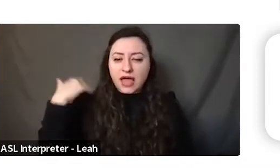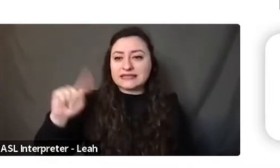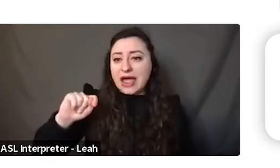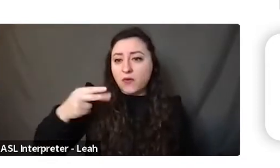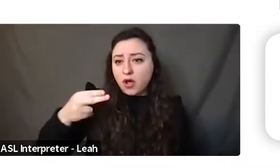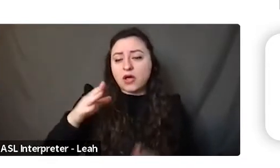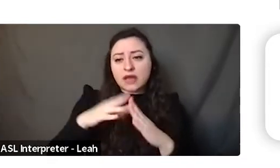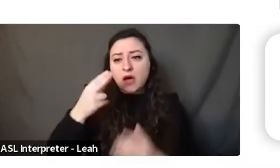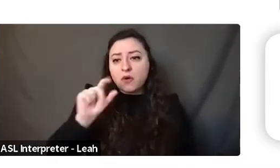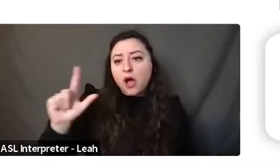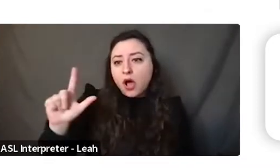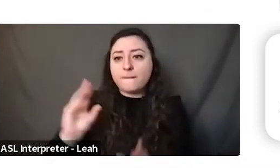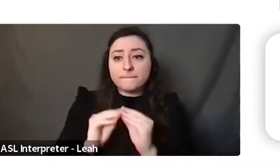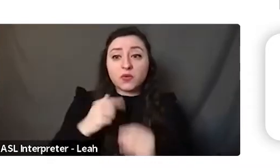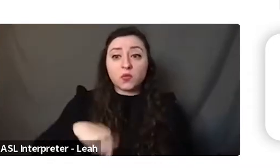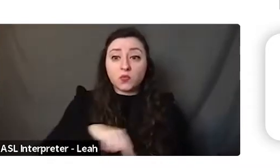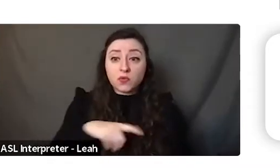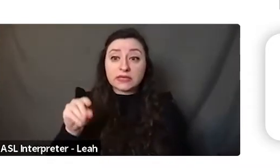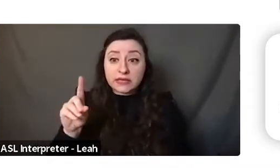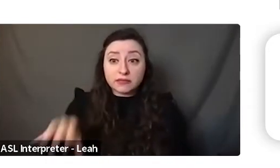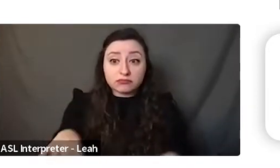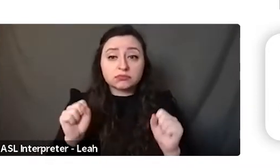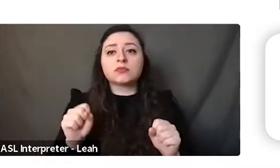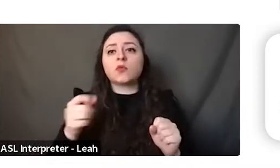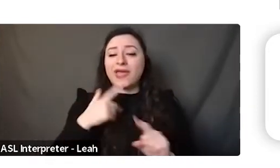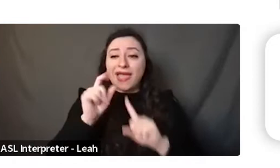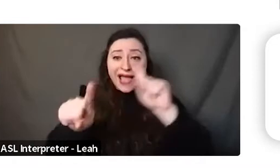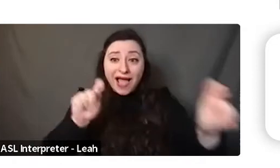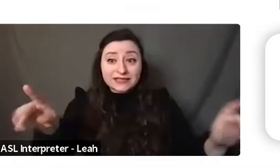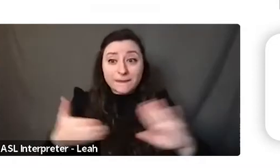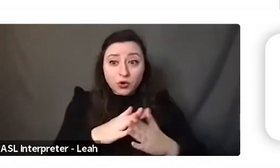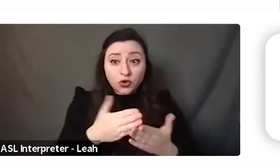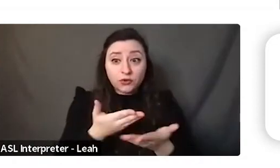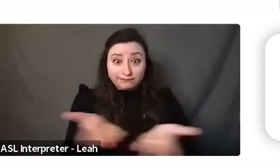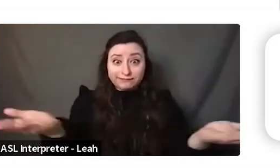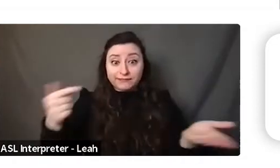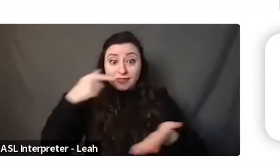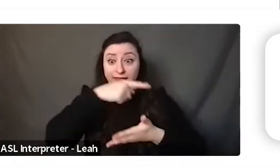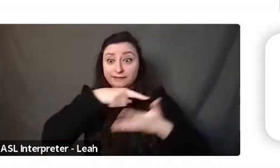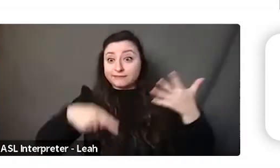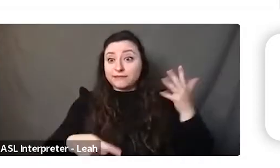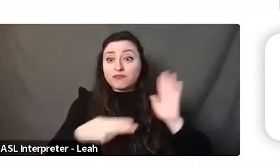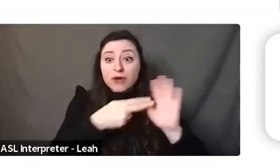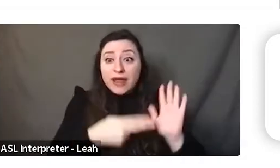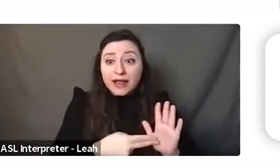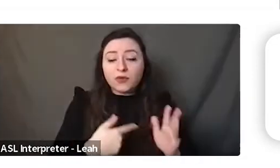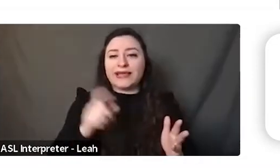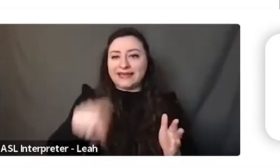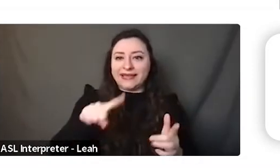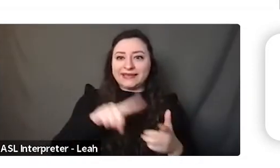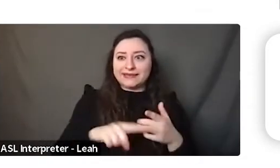we did with Slow Factory. We basically asked our community, here are the brands, this is what we would need to say to